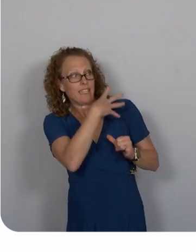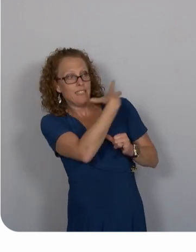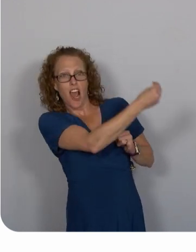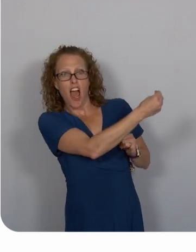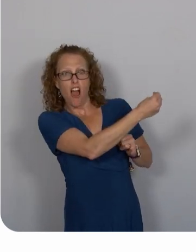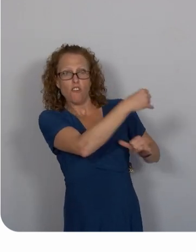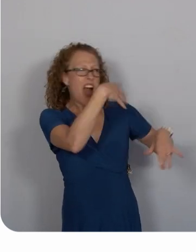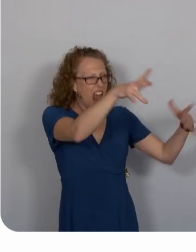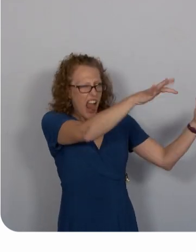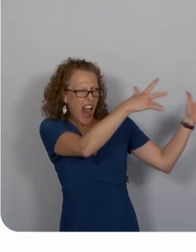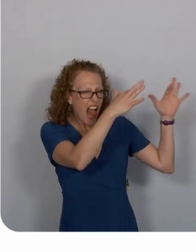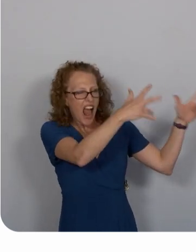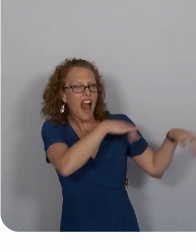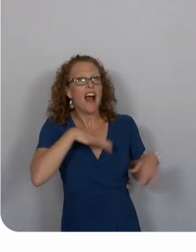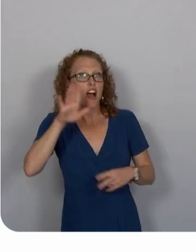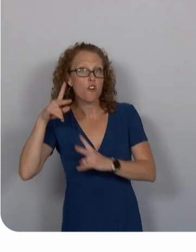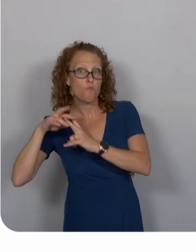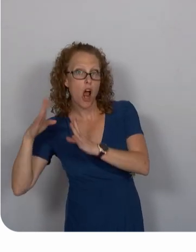the right,